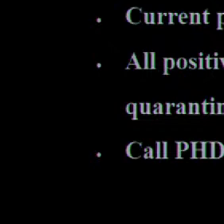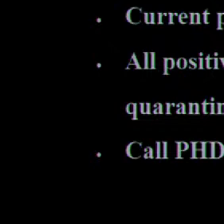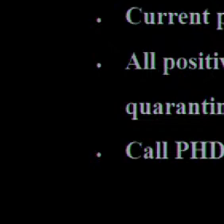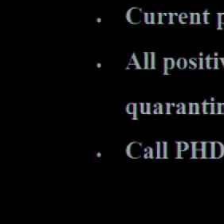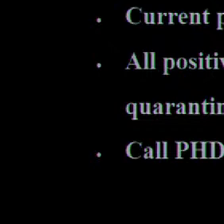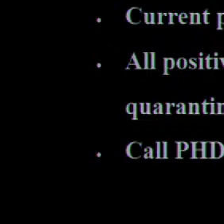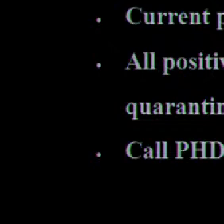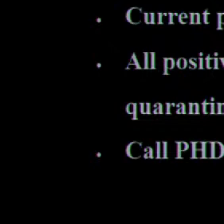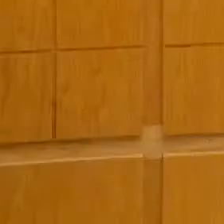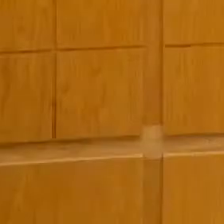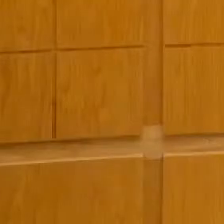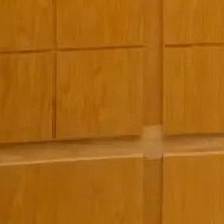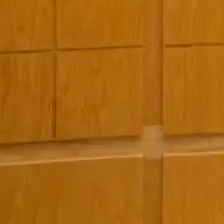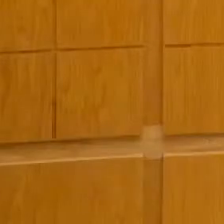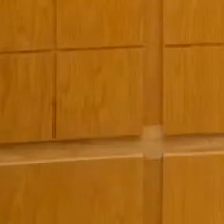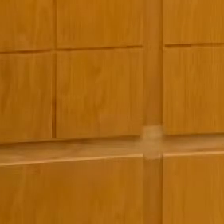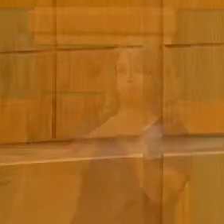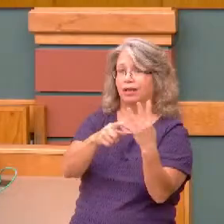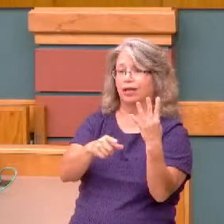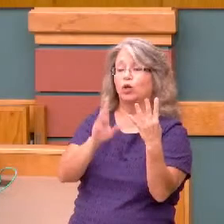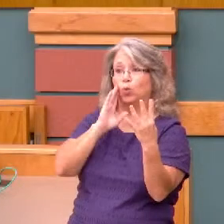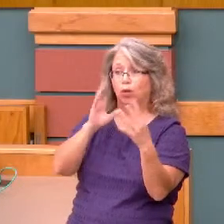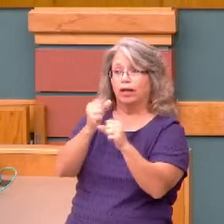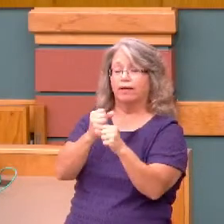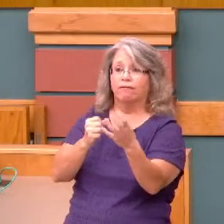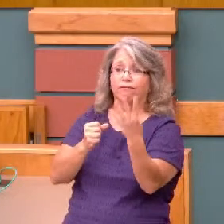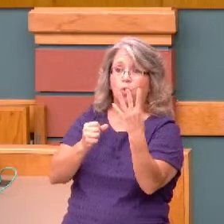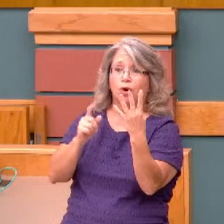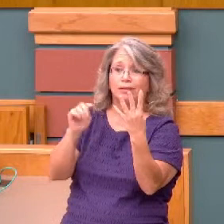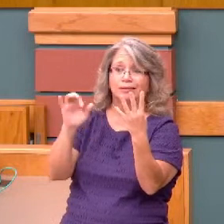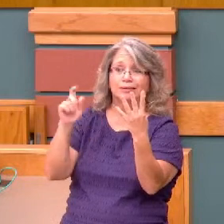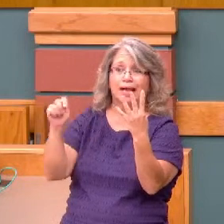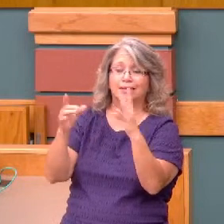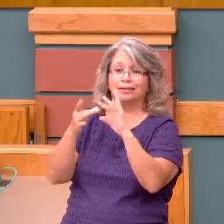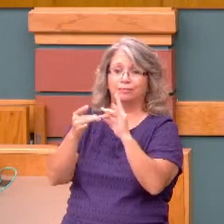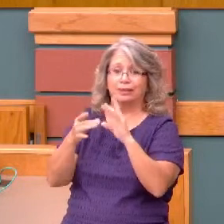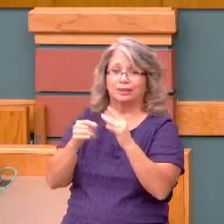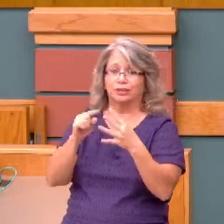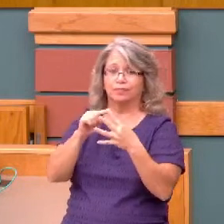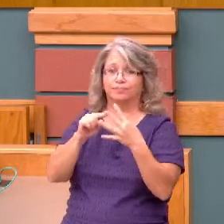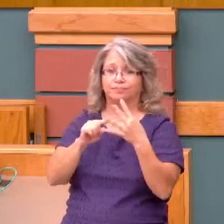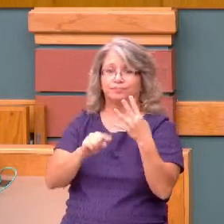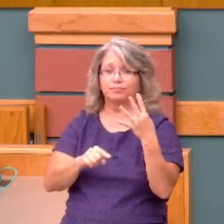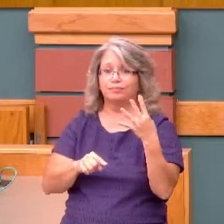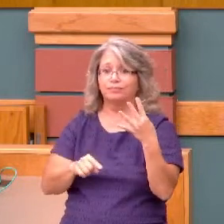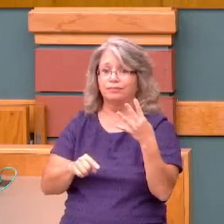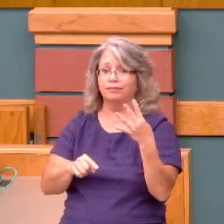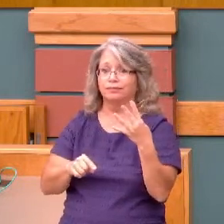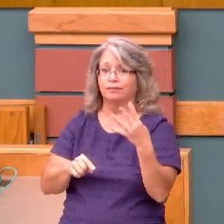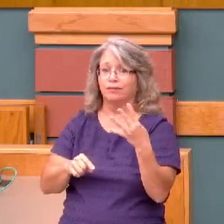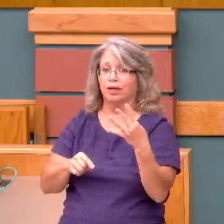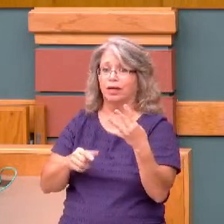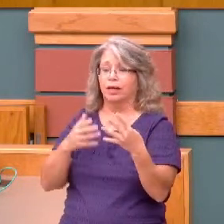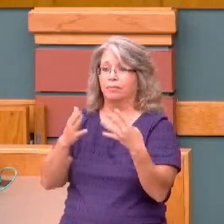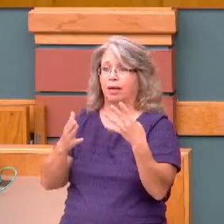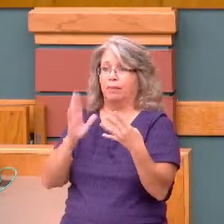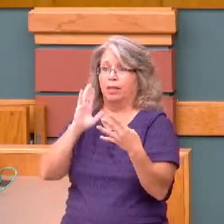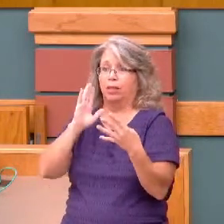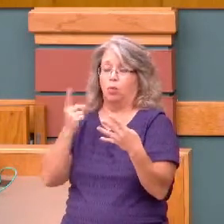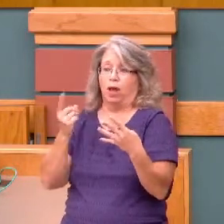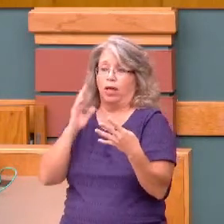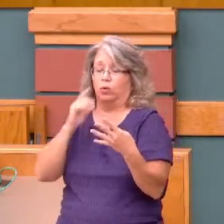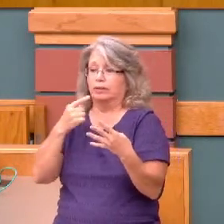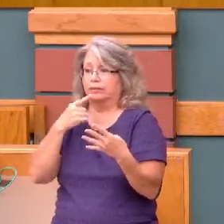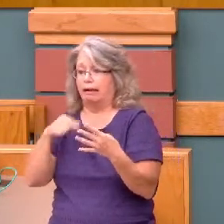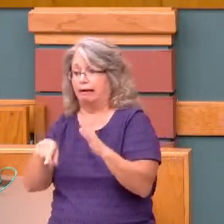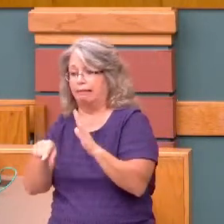your kids' numbers, you're going to get 4 text messages. 4 text messages that might be off. One that might say you're negative, one that might say you're